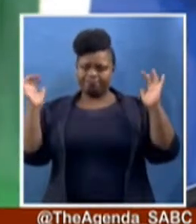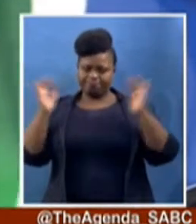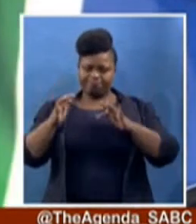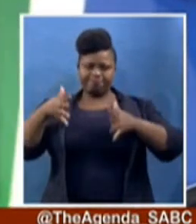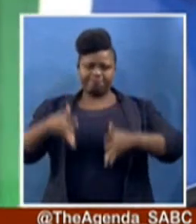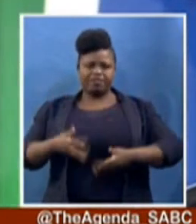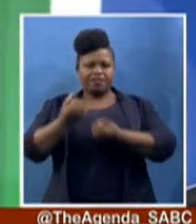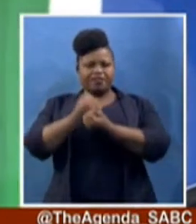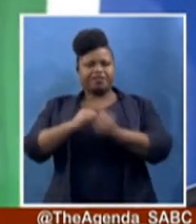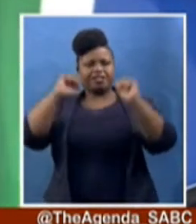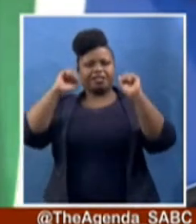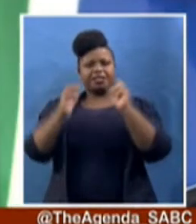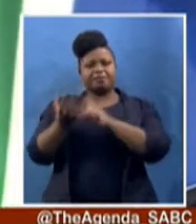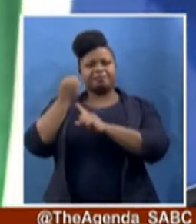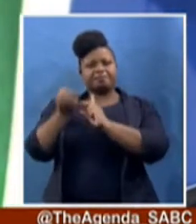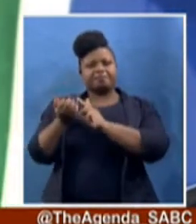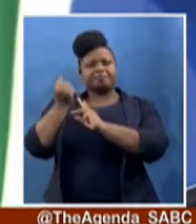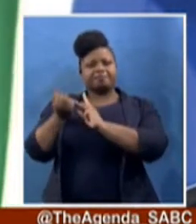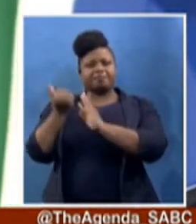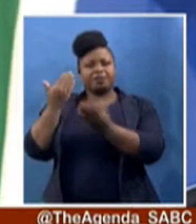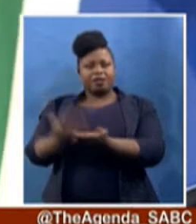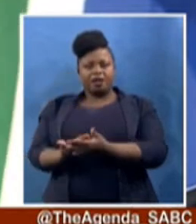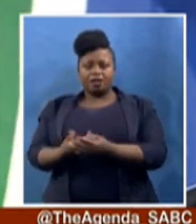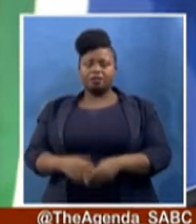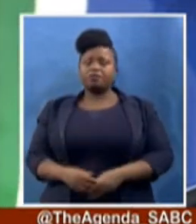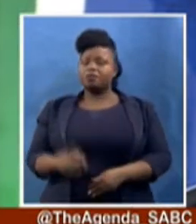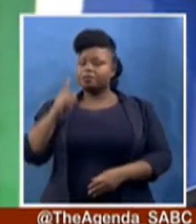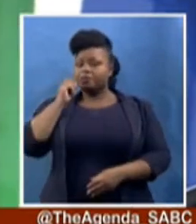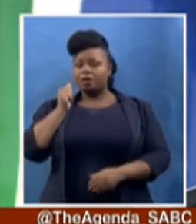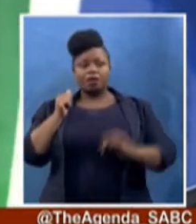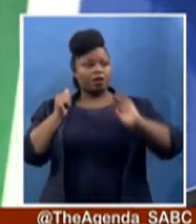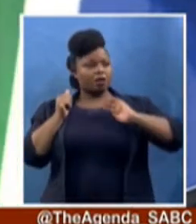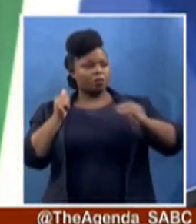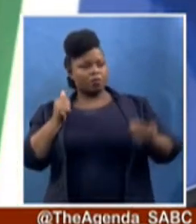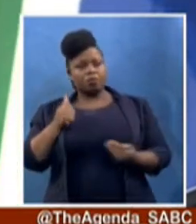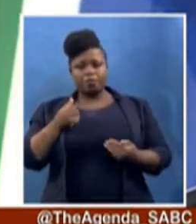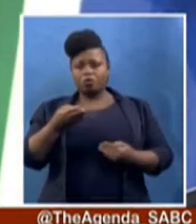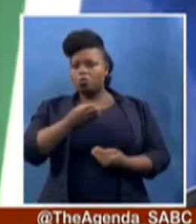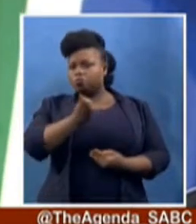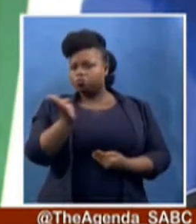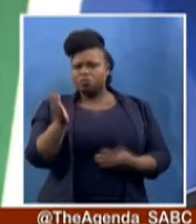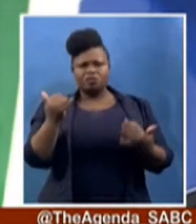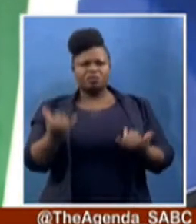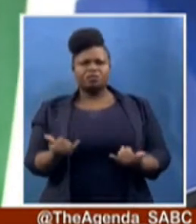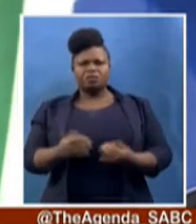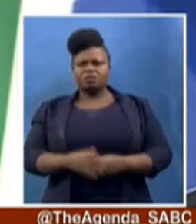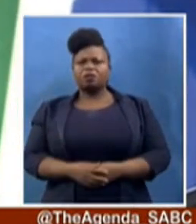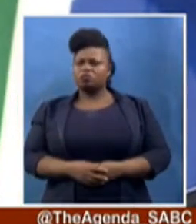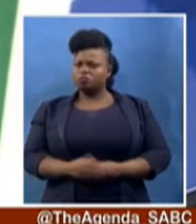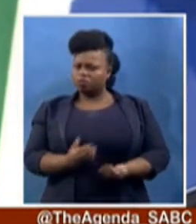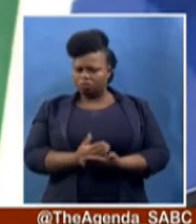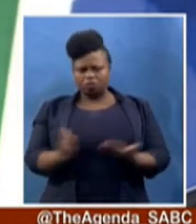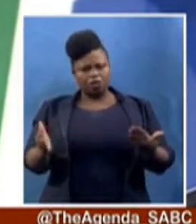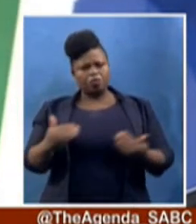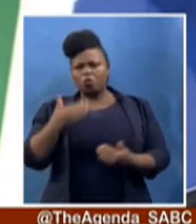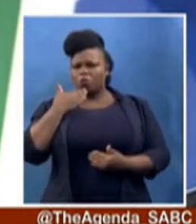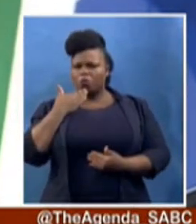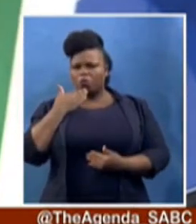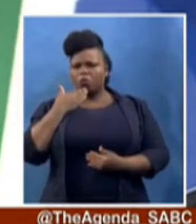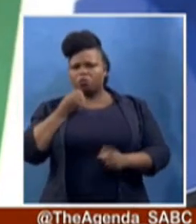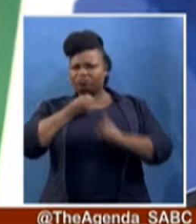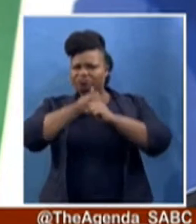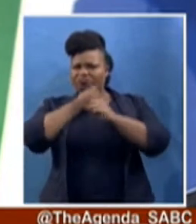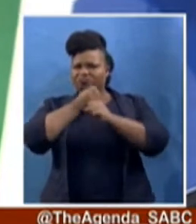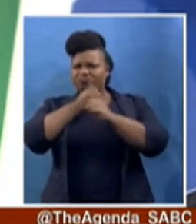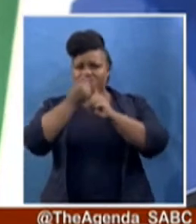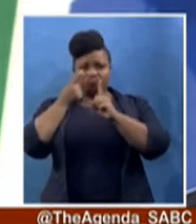of men and women who have taken up the cause of freedom, who have taken up the